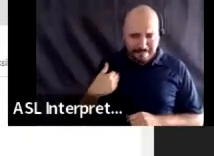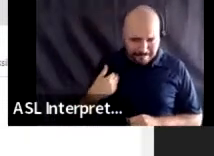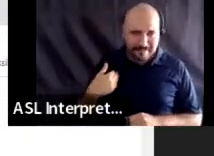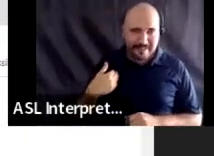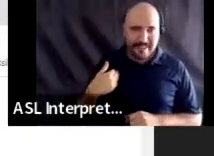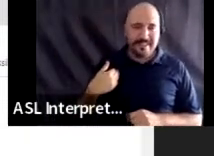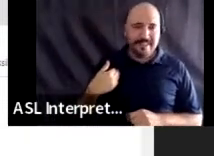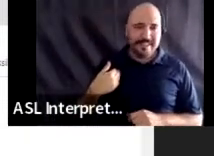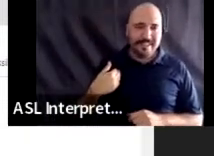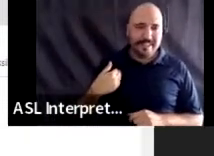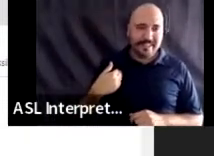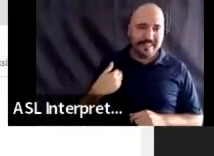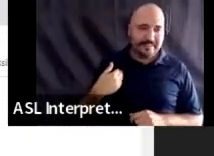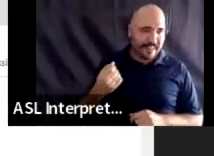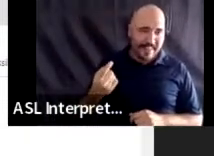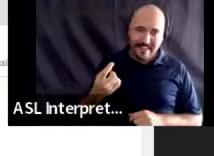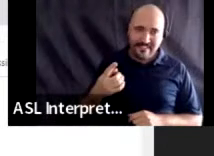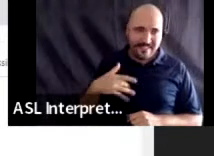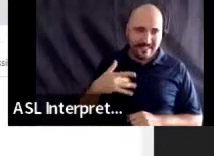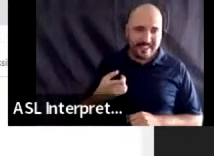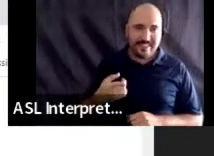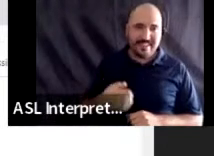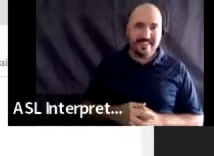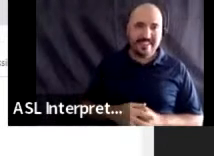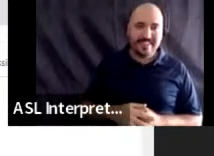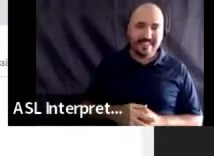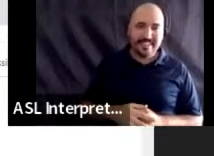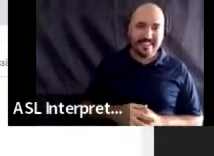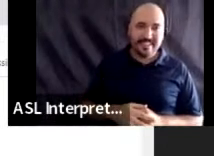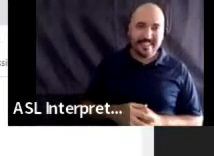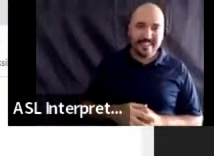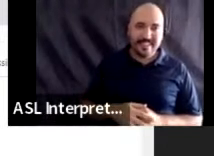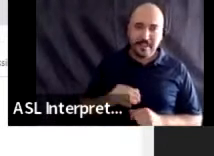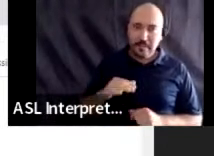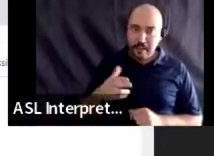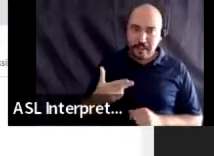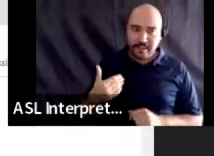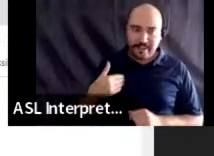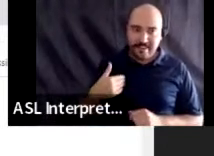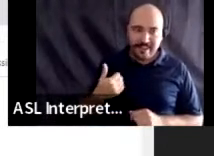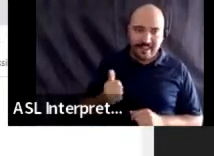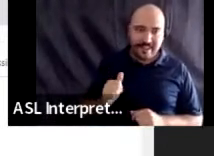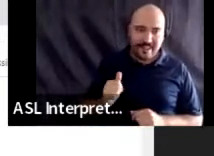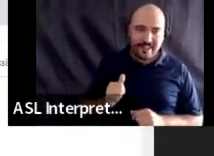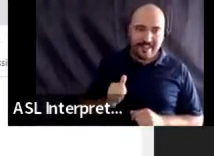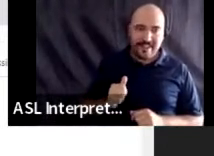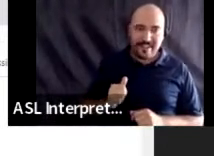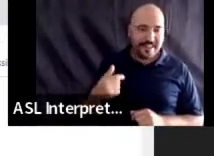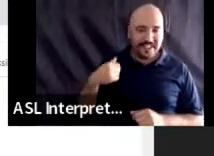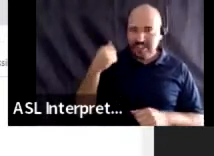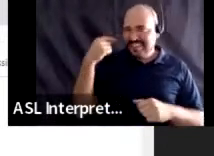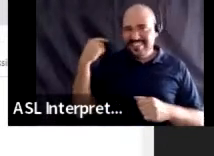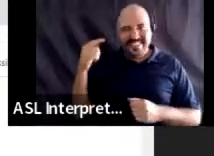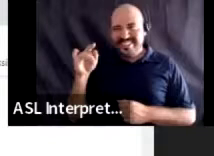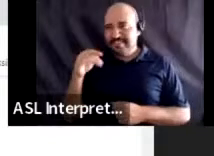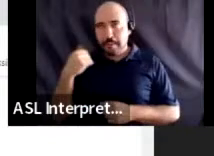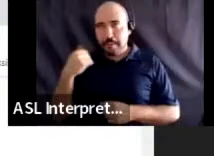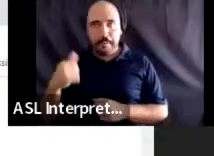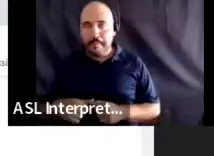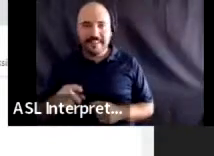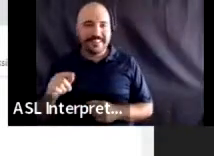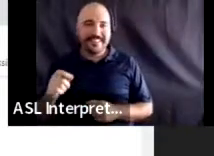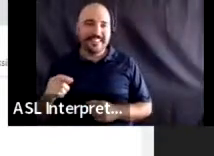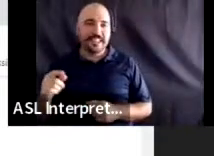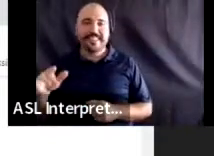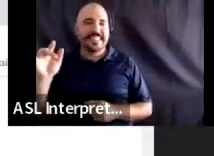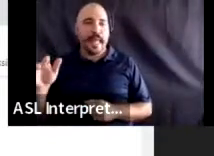heading level 2. Showing 11 scheduled events. List of 11 items. Do you know if March has an event? Showing Maybe 11 it scheduled doesn't. events. I don't heading remember button. about the sample data, but just, yeah,